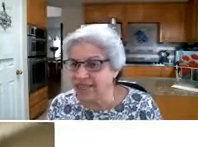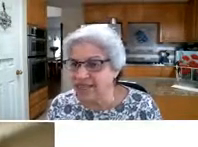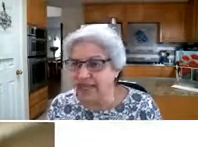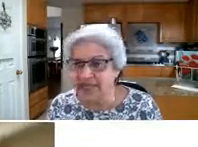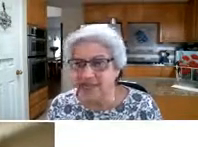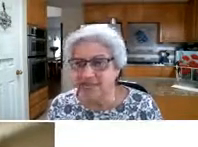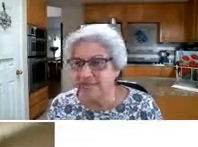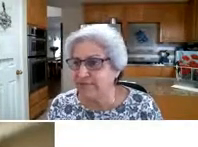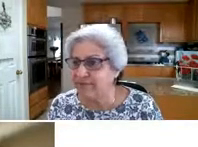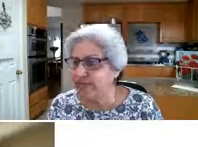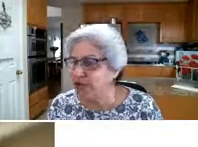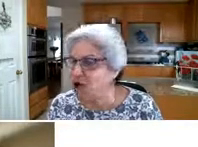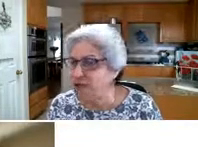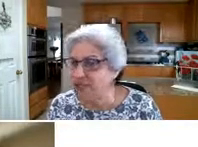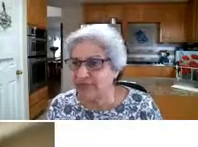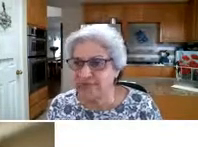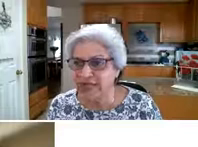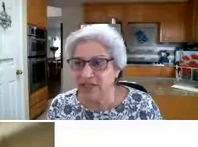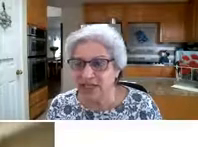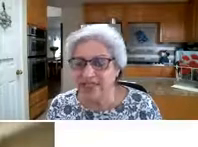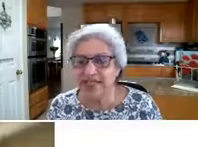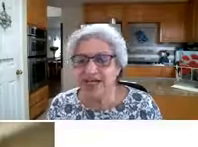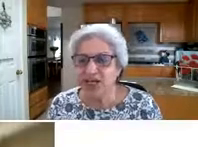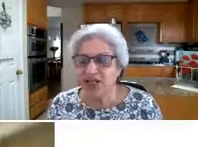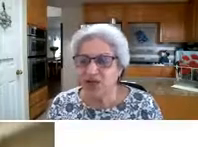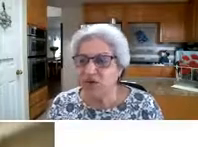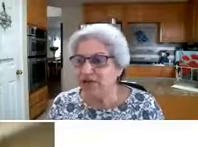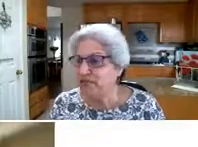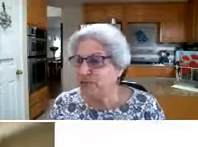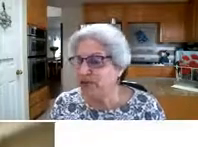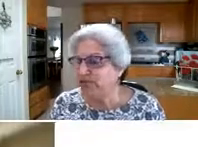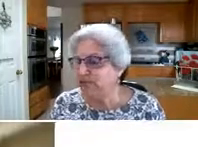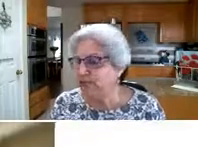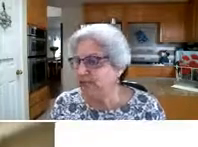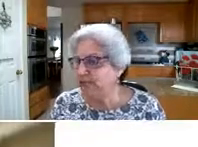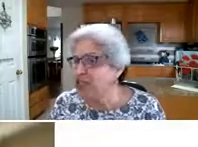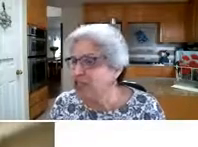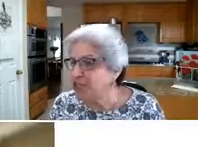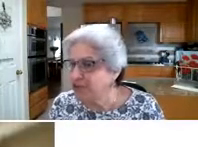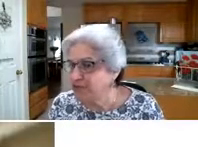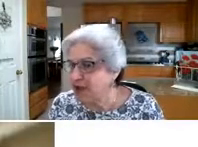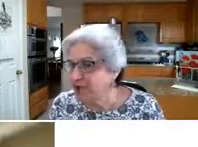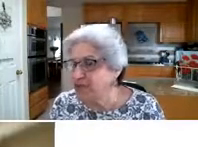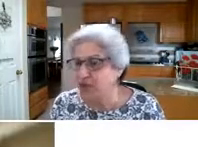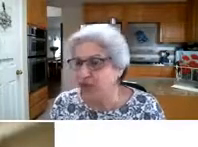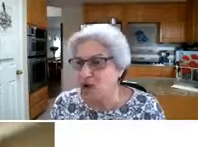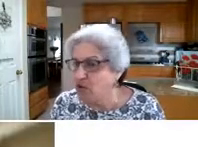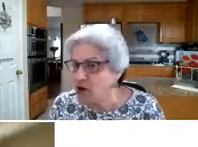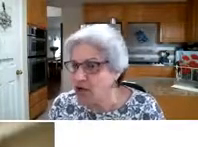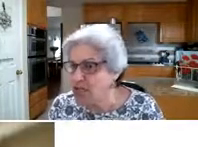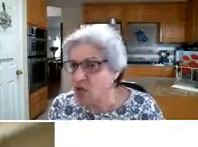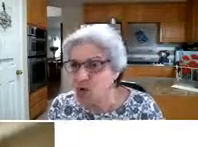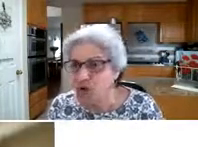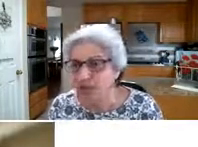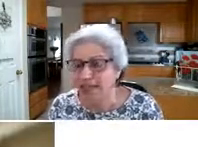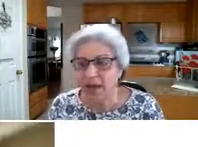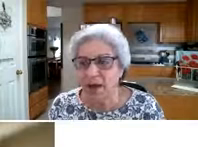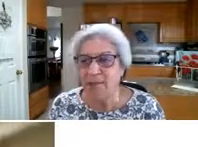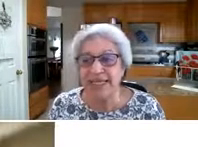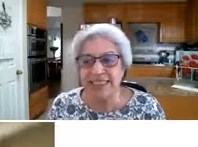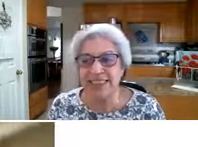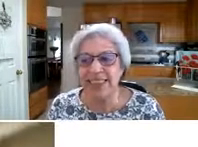bodies and causing illness. So we've engineered the virus so it won't cause a